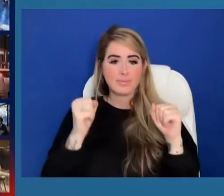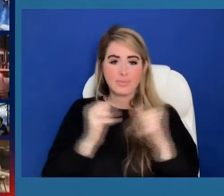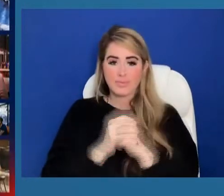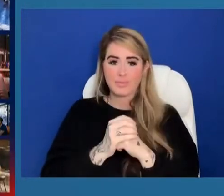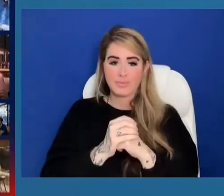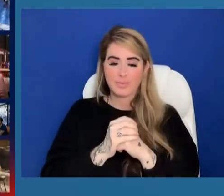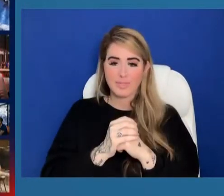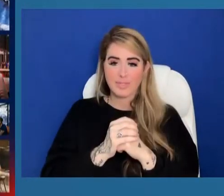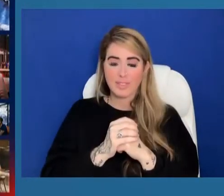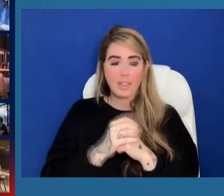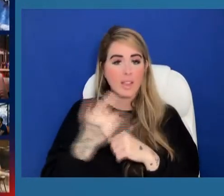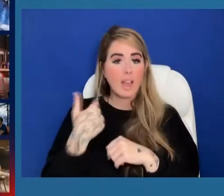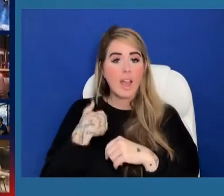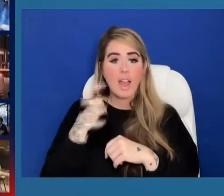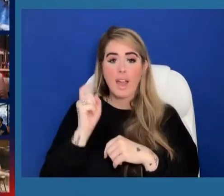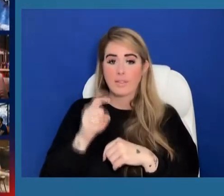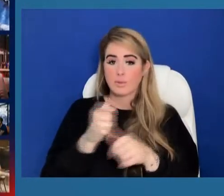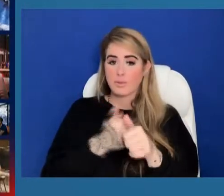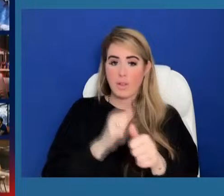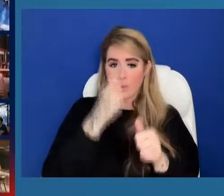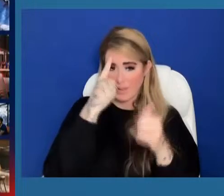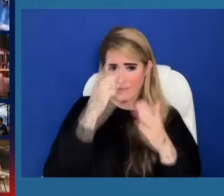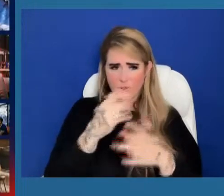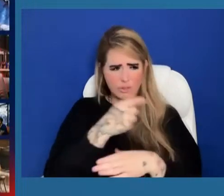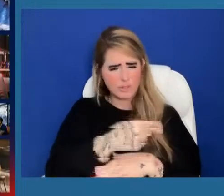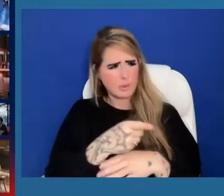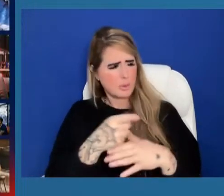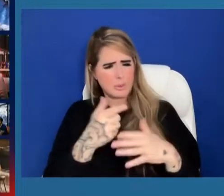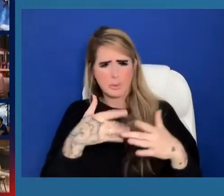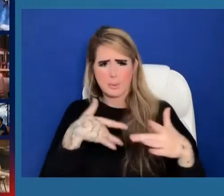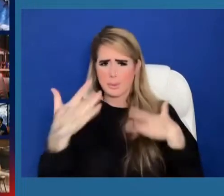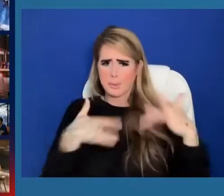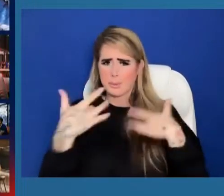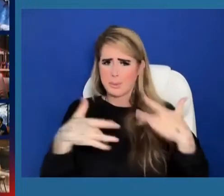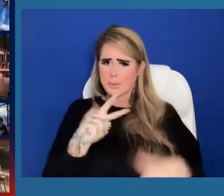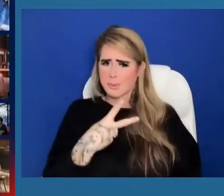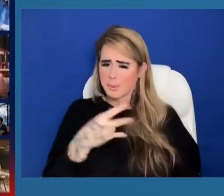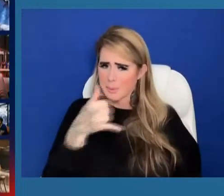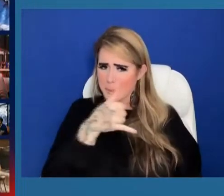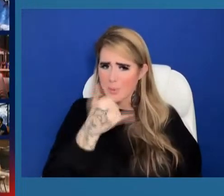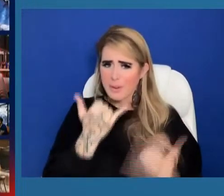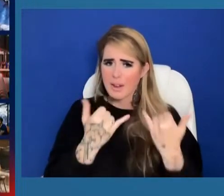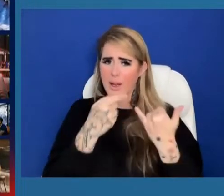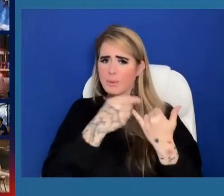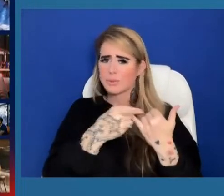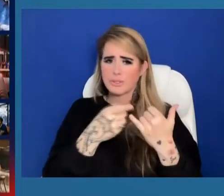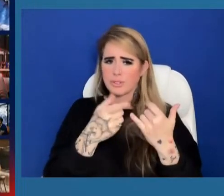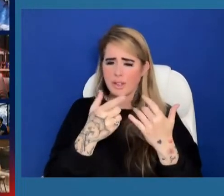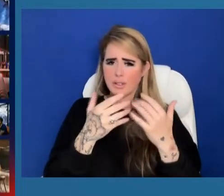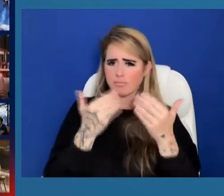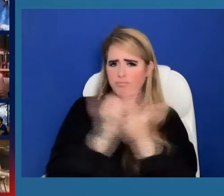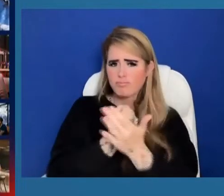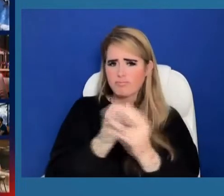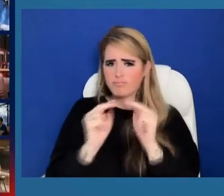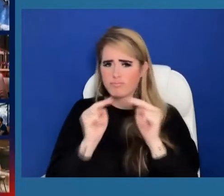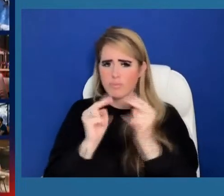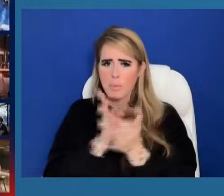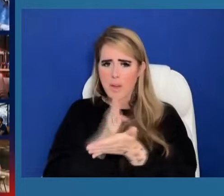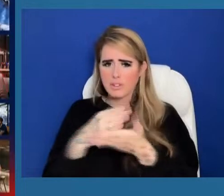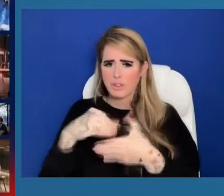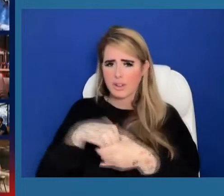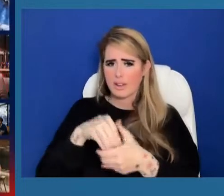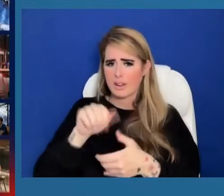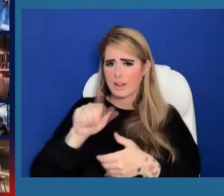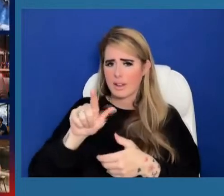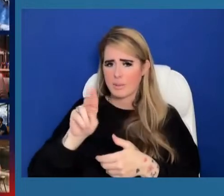I got to follow the governor, and she's pretty fired up. And now she's going to a budget negotiation in Albany. I hate to be